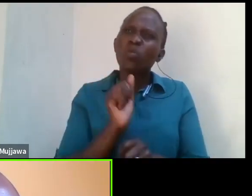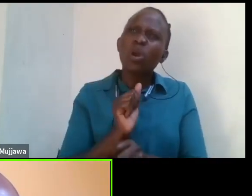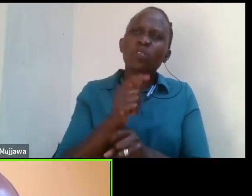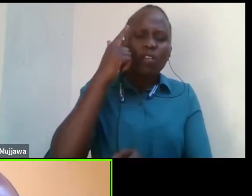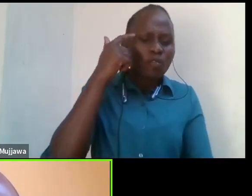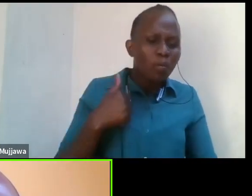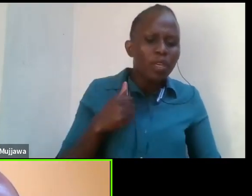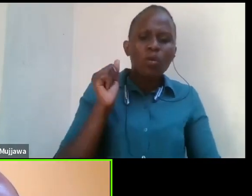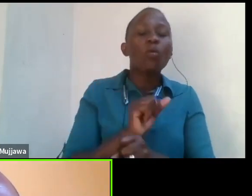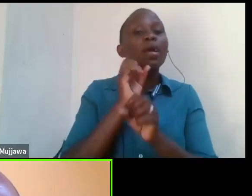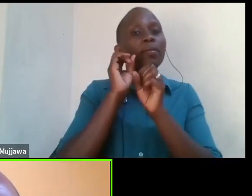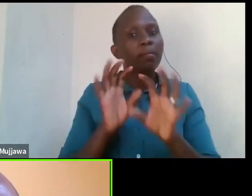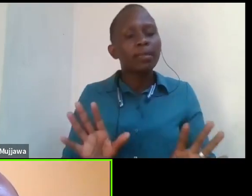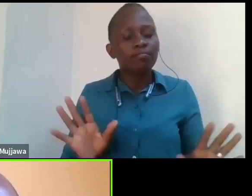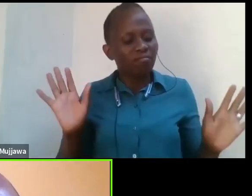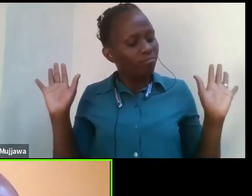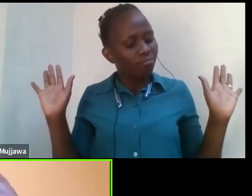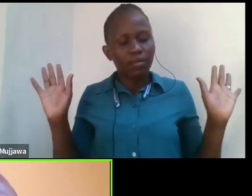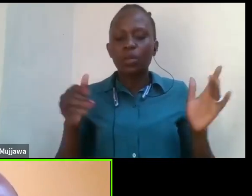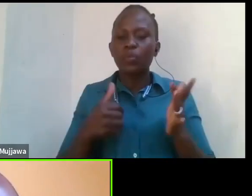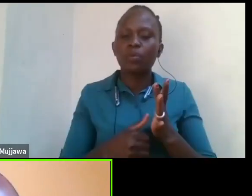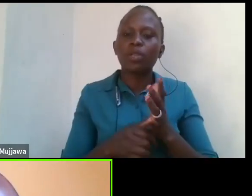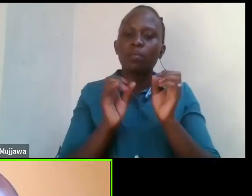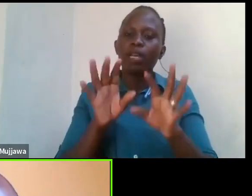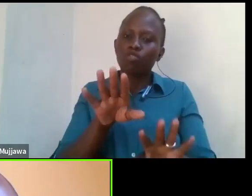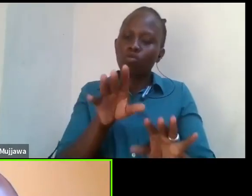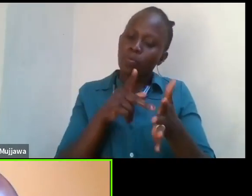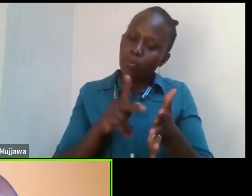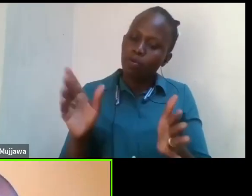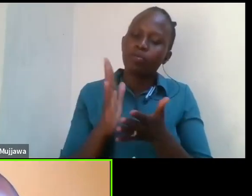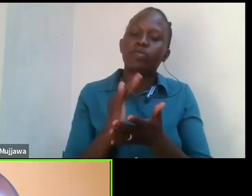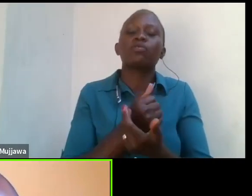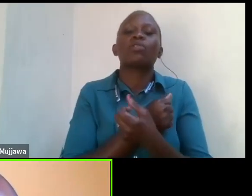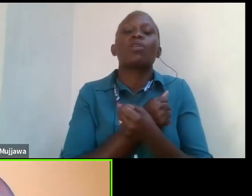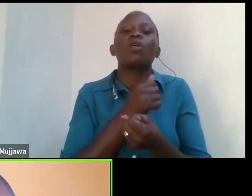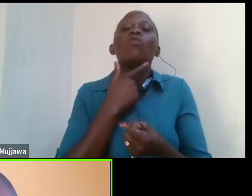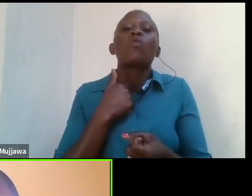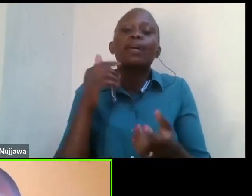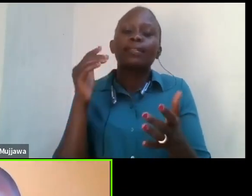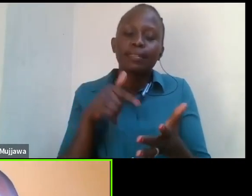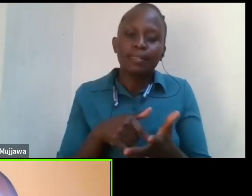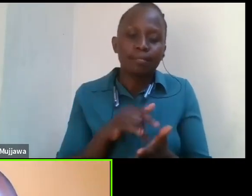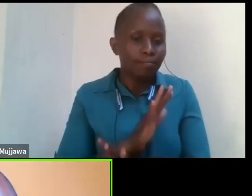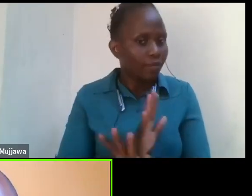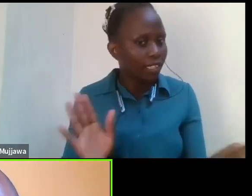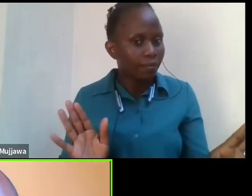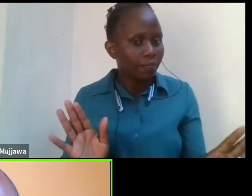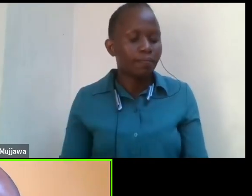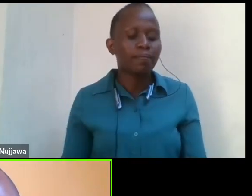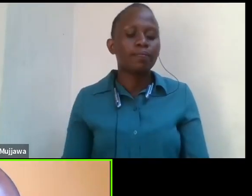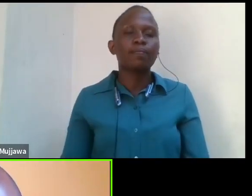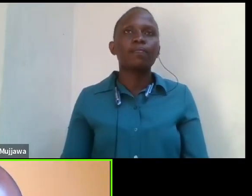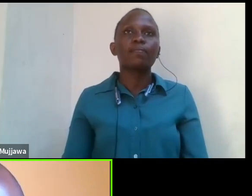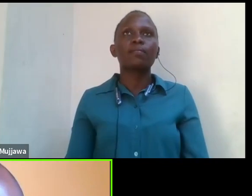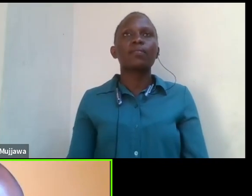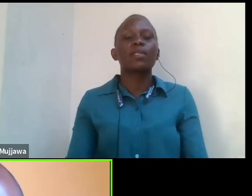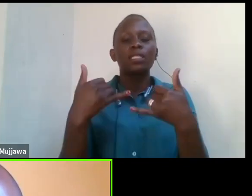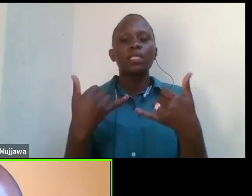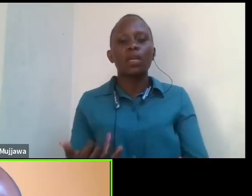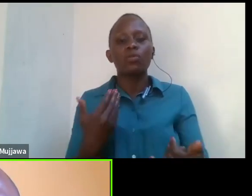work, that's none of your problem. You bought it because you liked it. It was appealing to you. Then you've got what you call utility